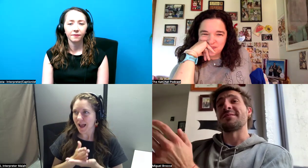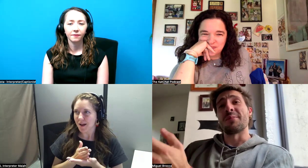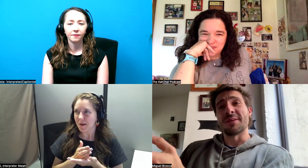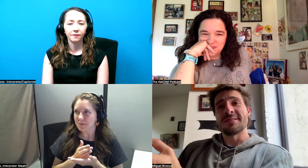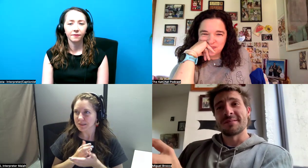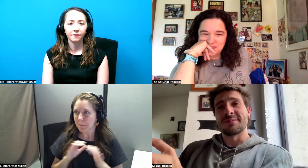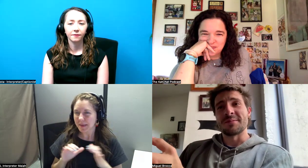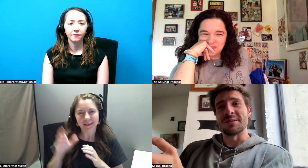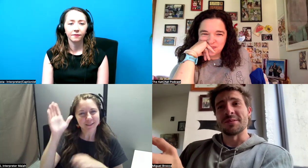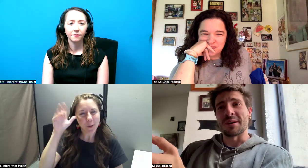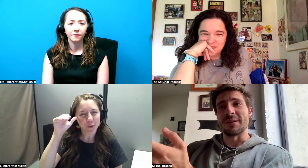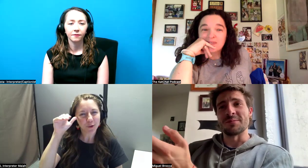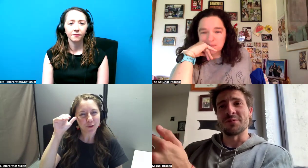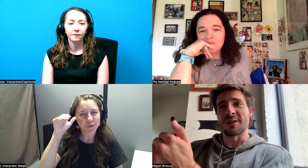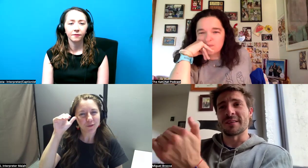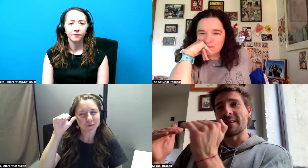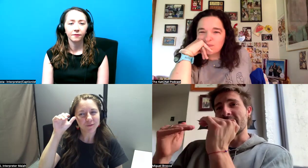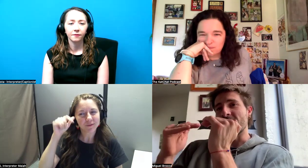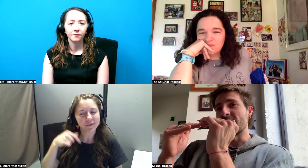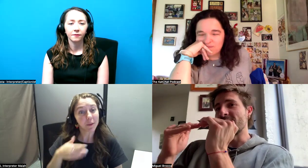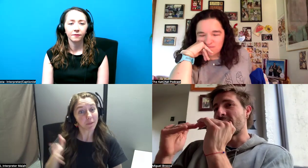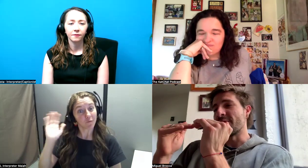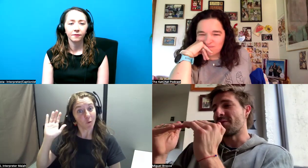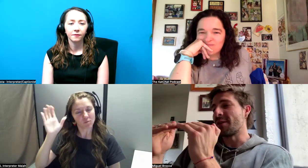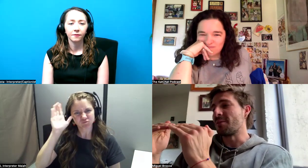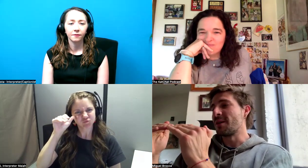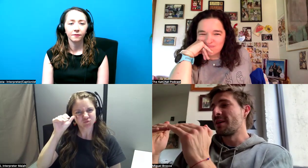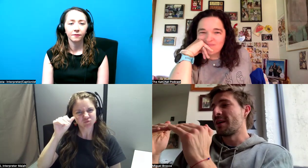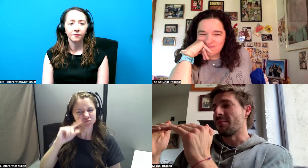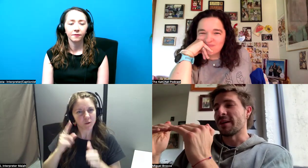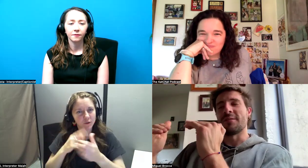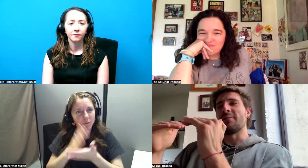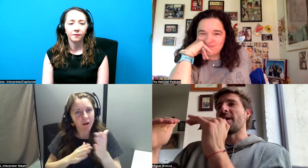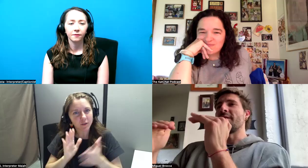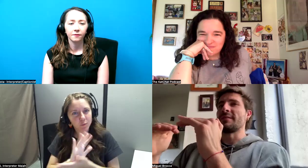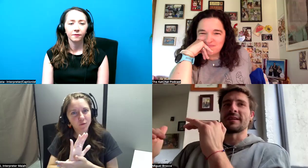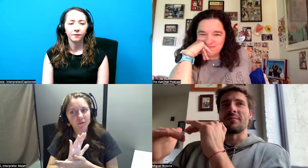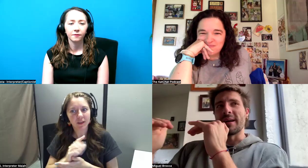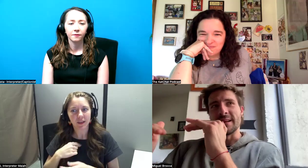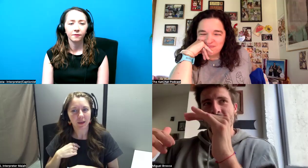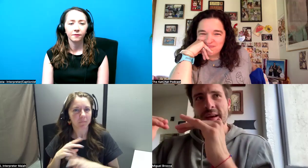that stubborn, which I was before. Like, I think like the first part of the film, I'm like all about